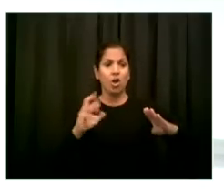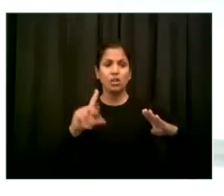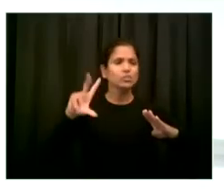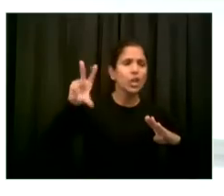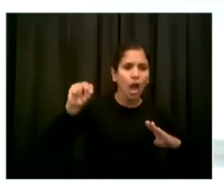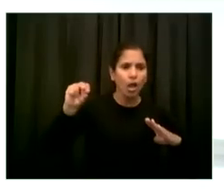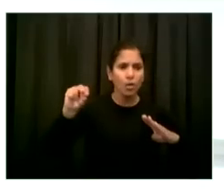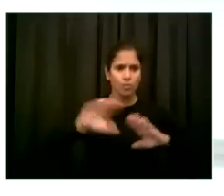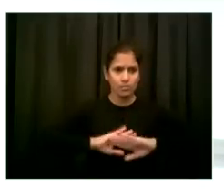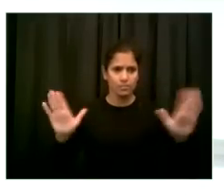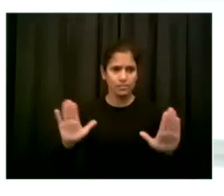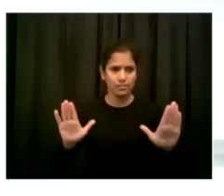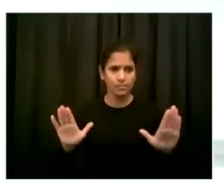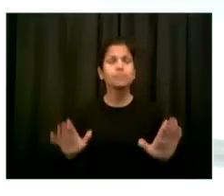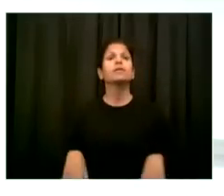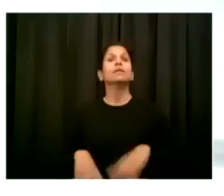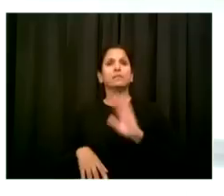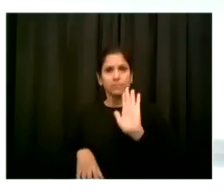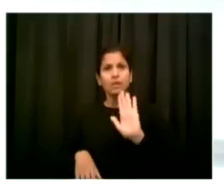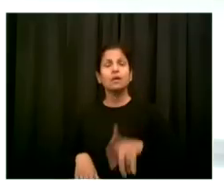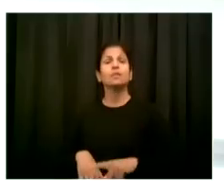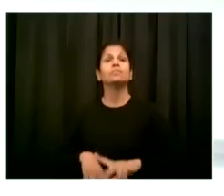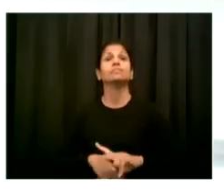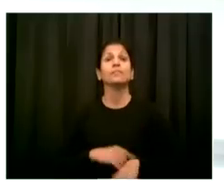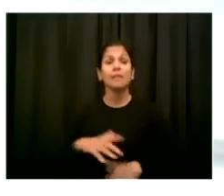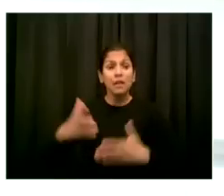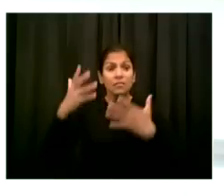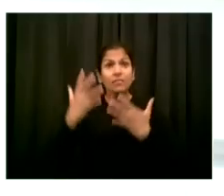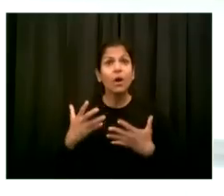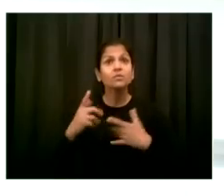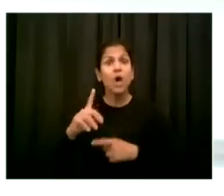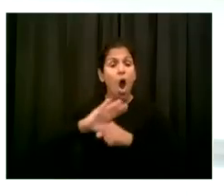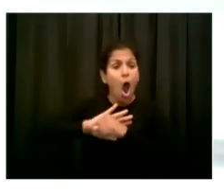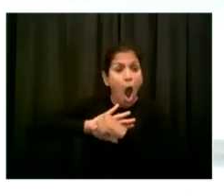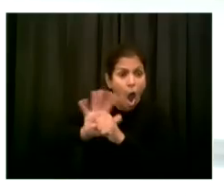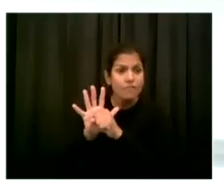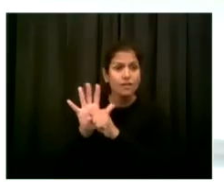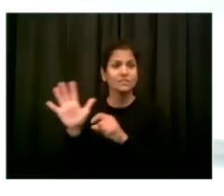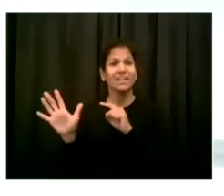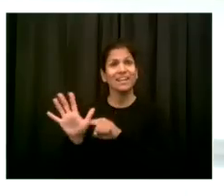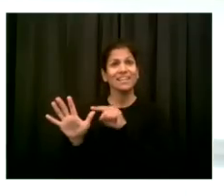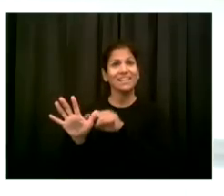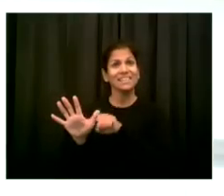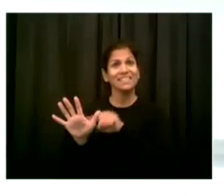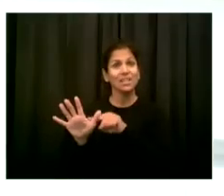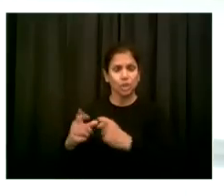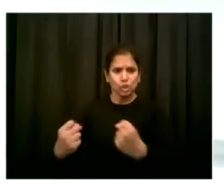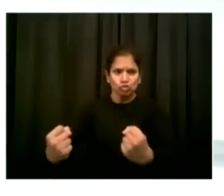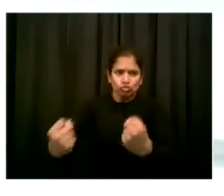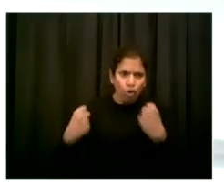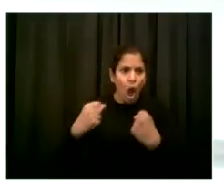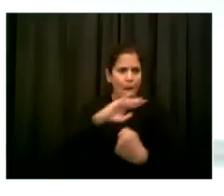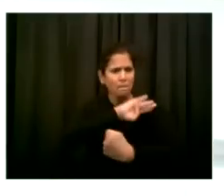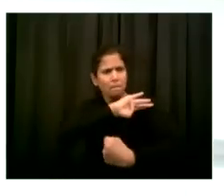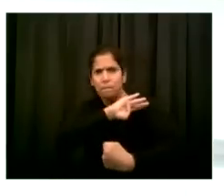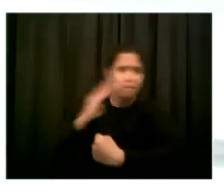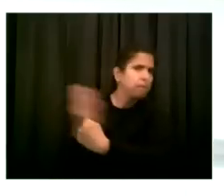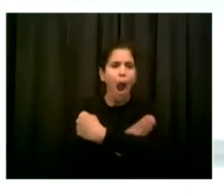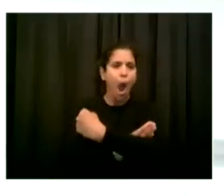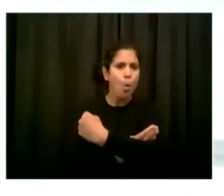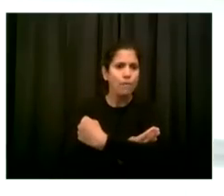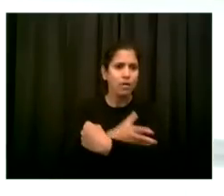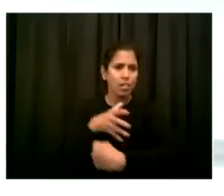unfortunately, the coronavirus continues to be very infectious, continues to spread, and so we have to take